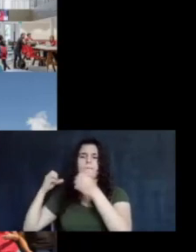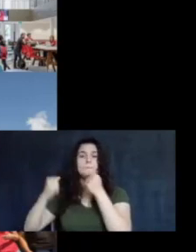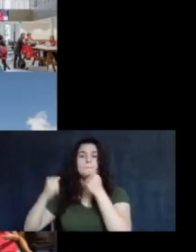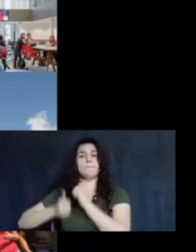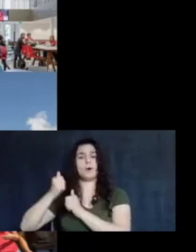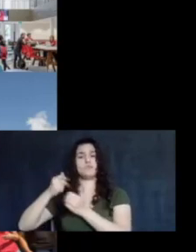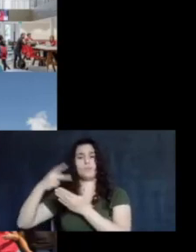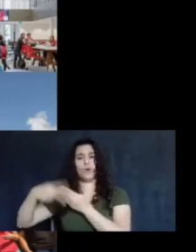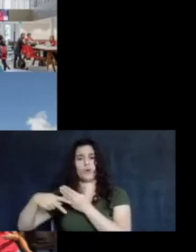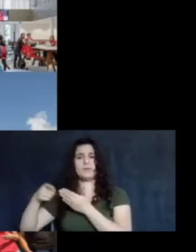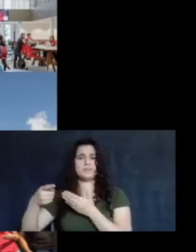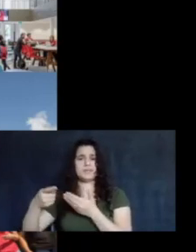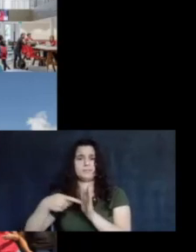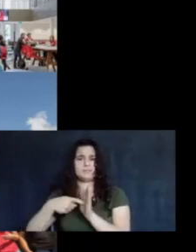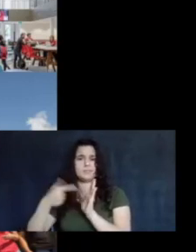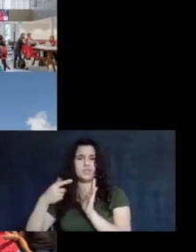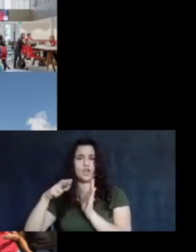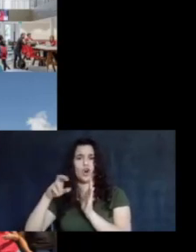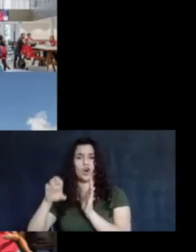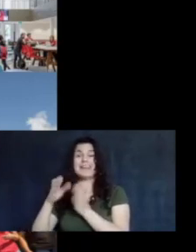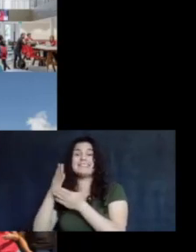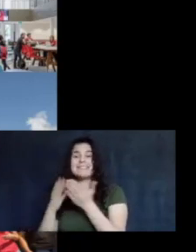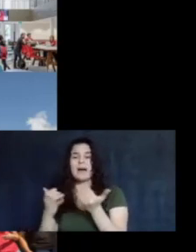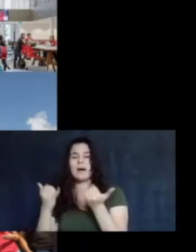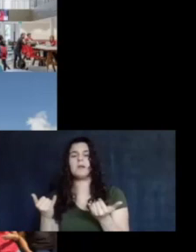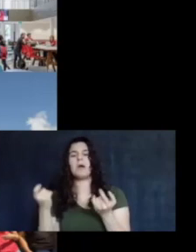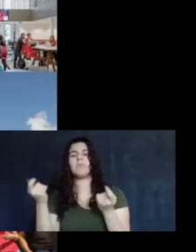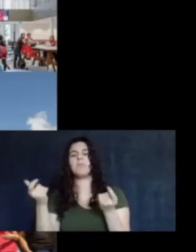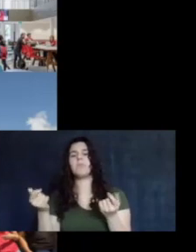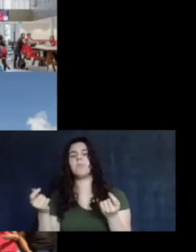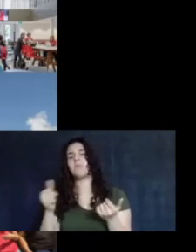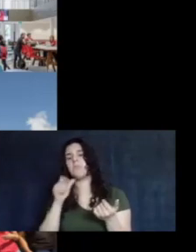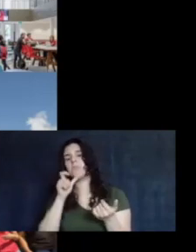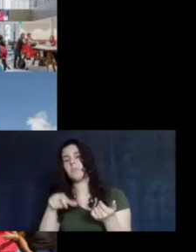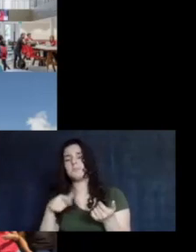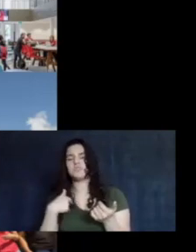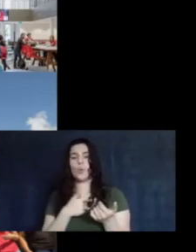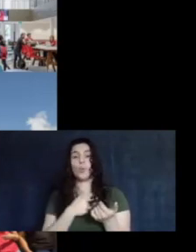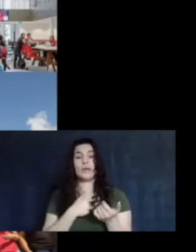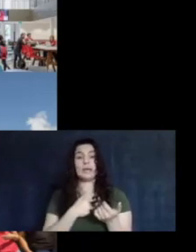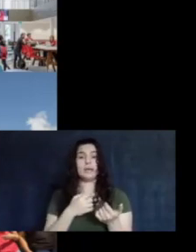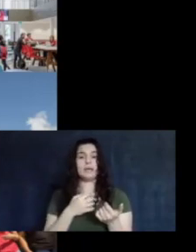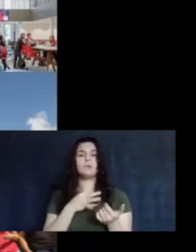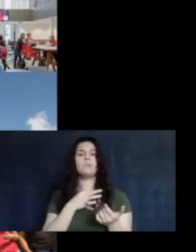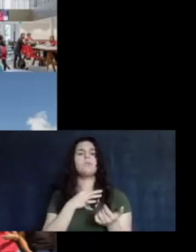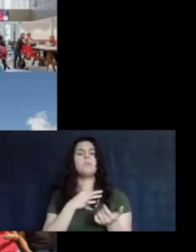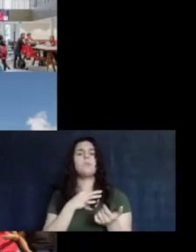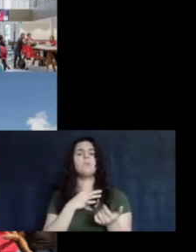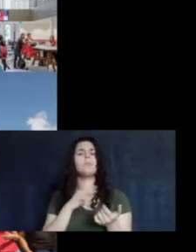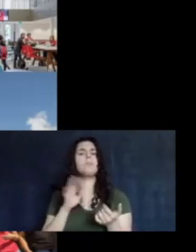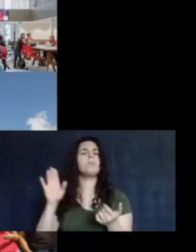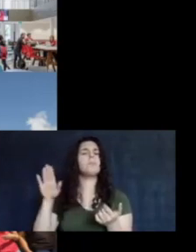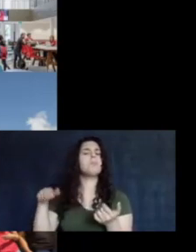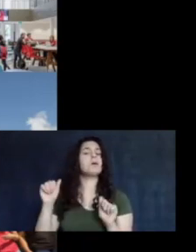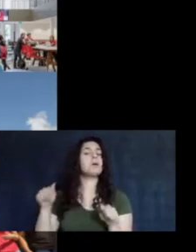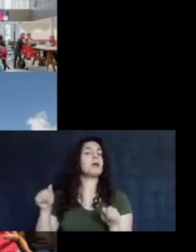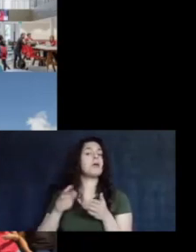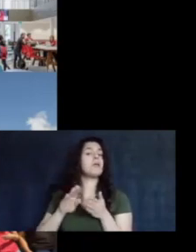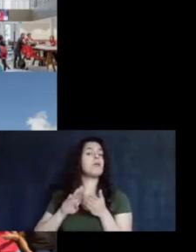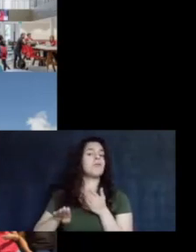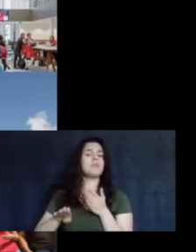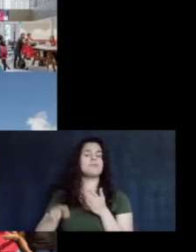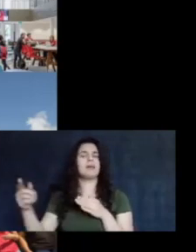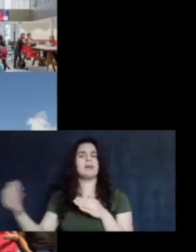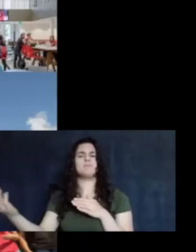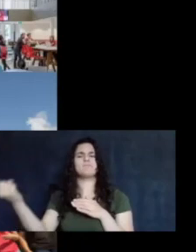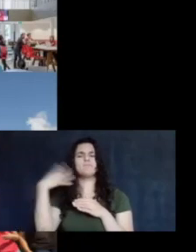slowly stopped requiring that. We inquired, and it got kicked back that we need to